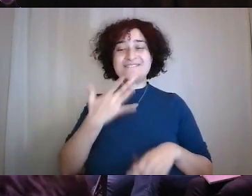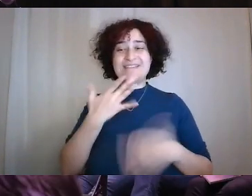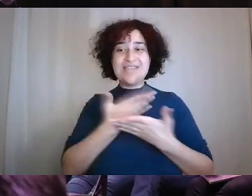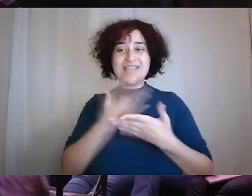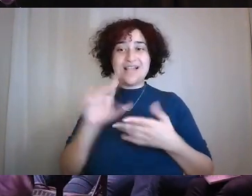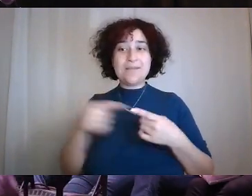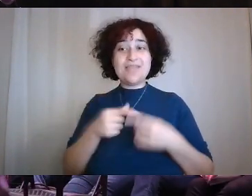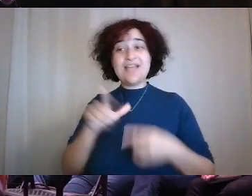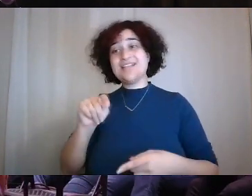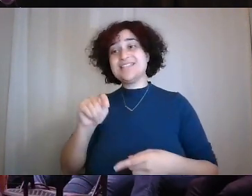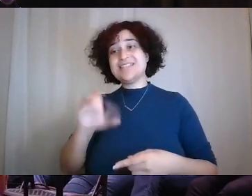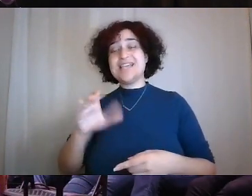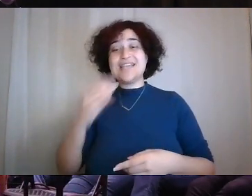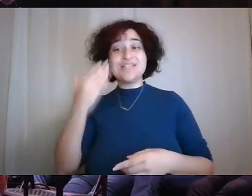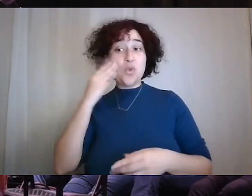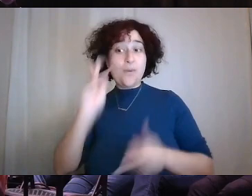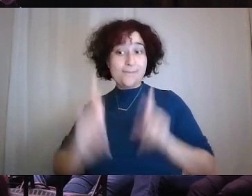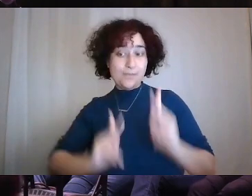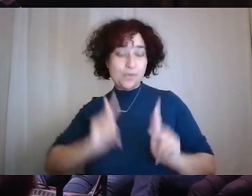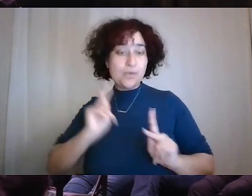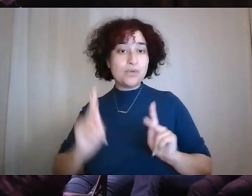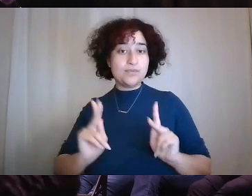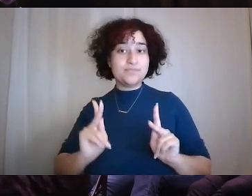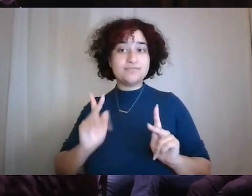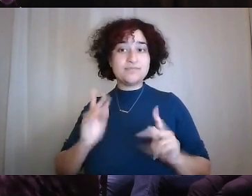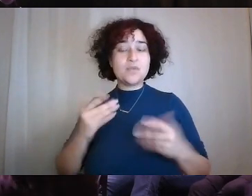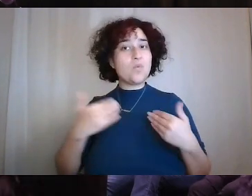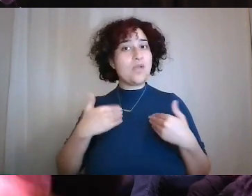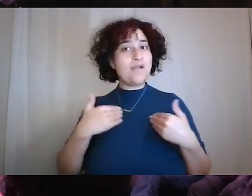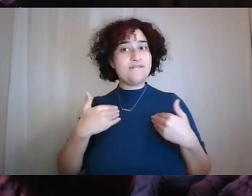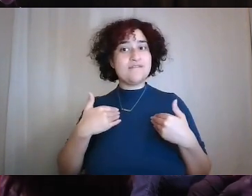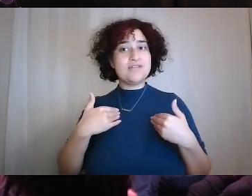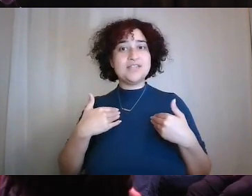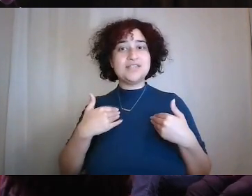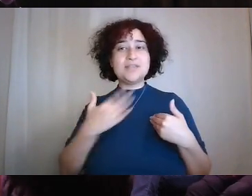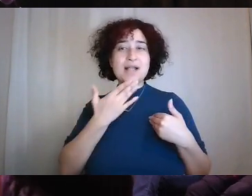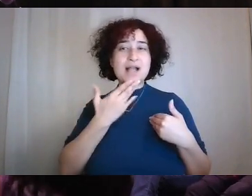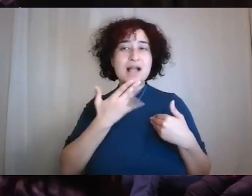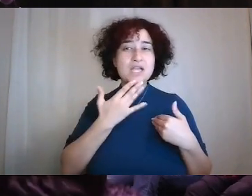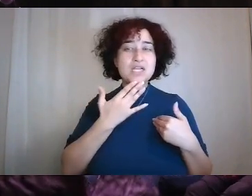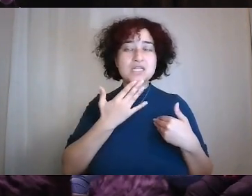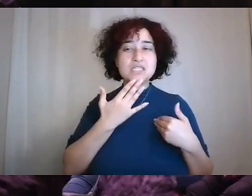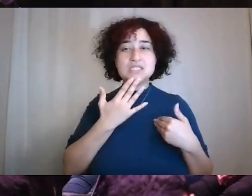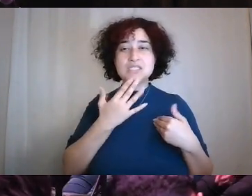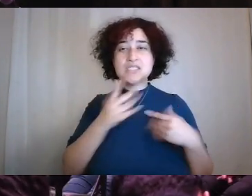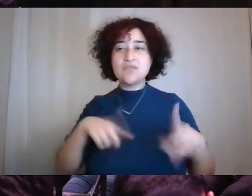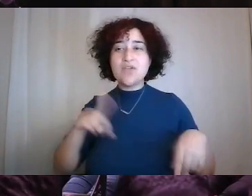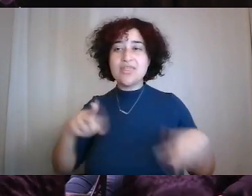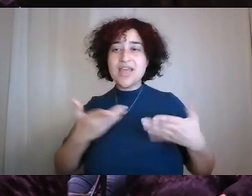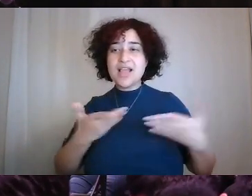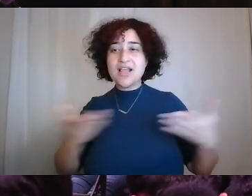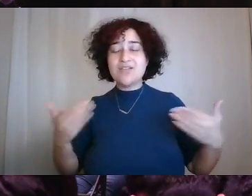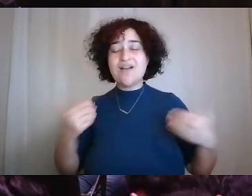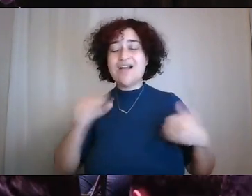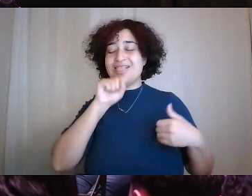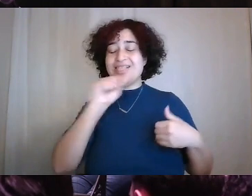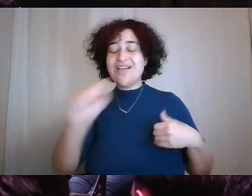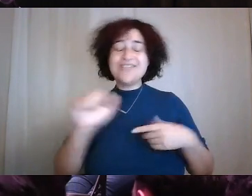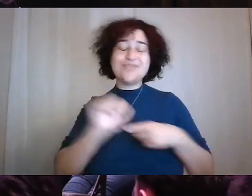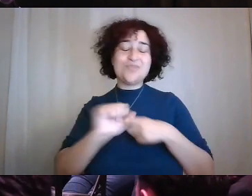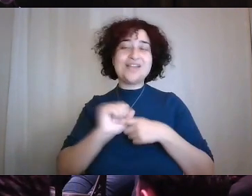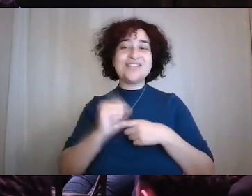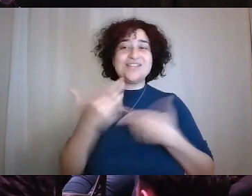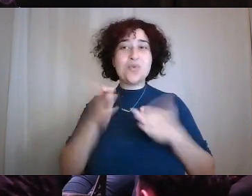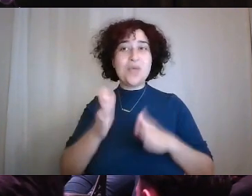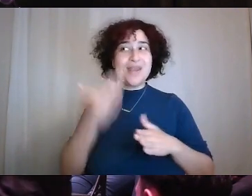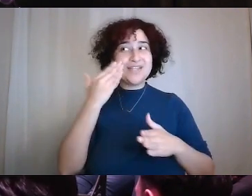people. And you have some colors, right? So I love this exercise. So that's a way to get to know each other.